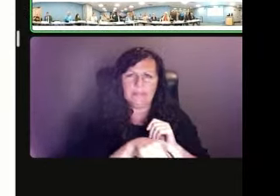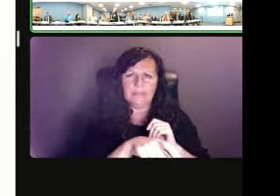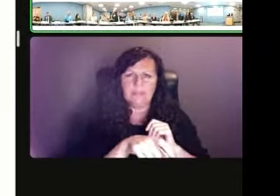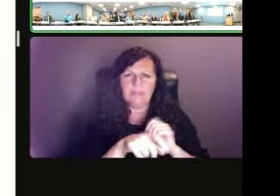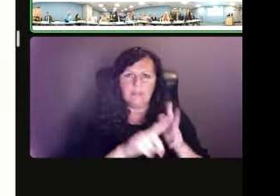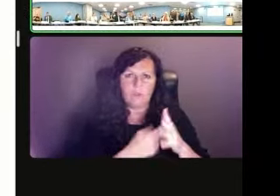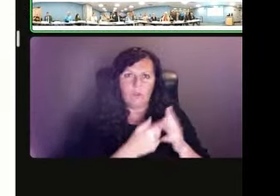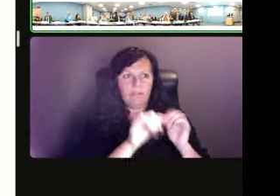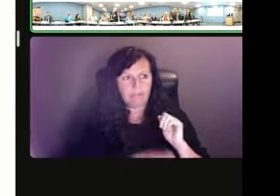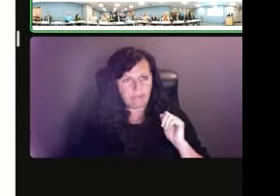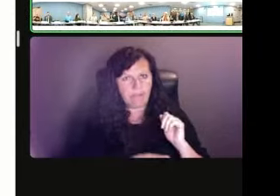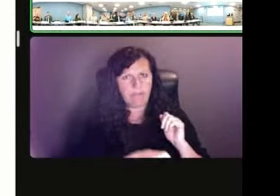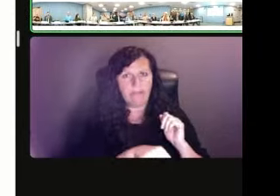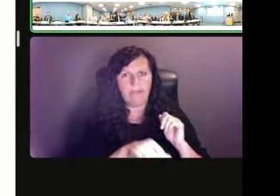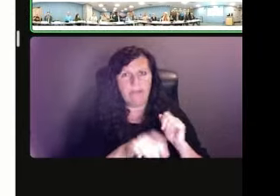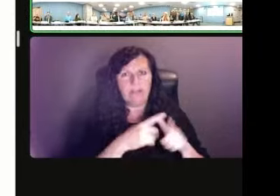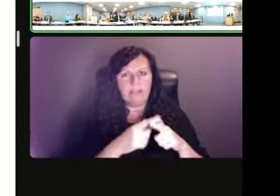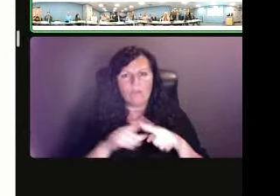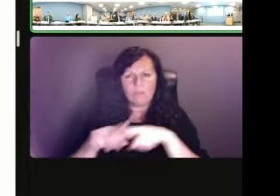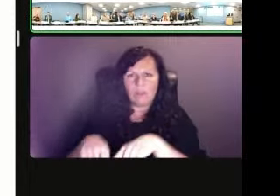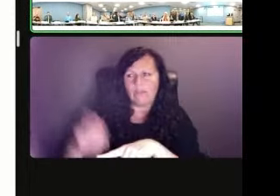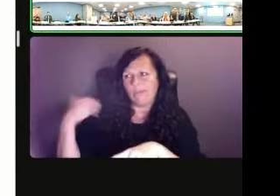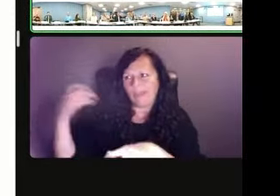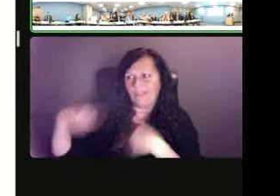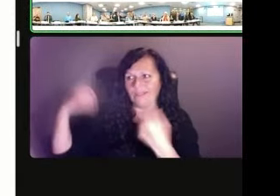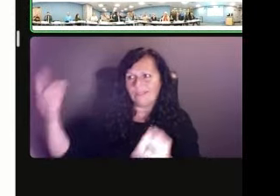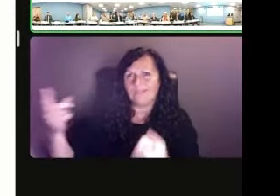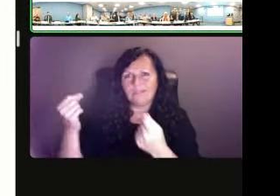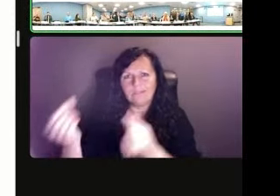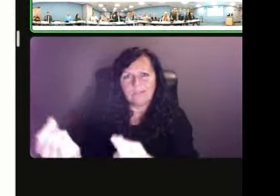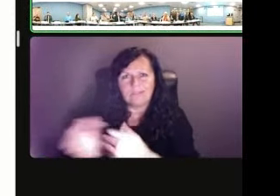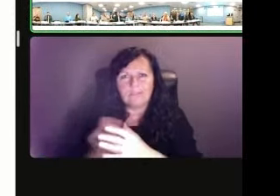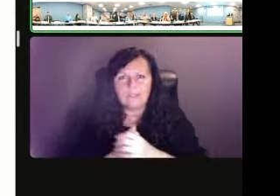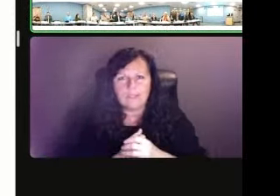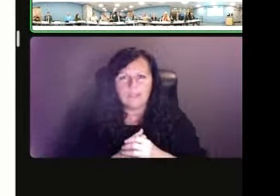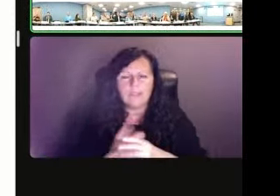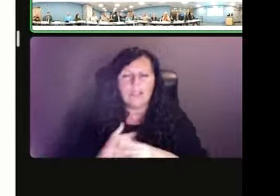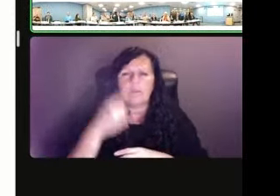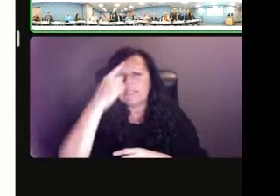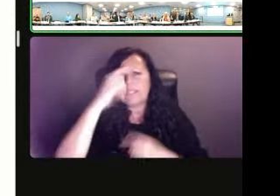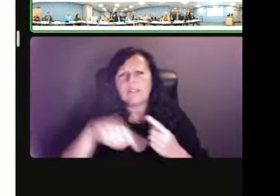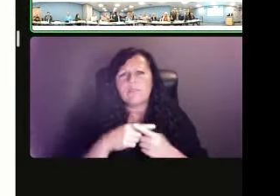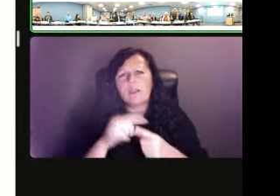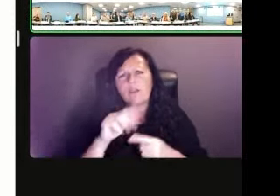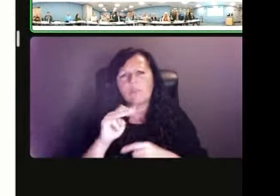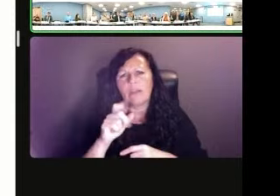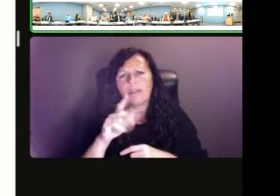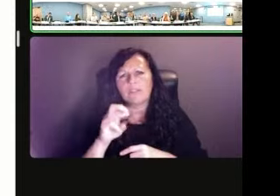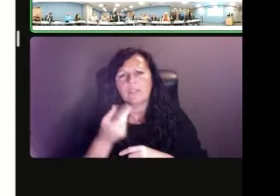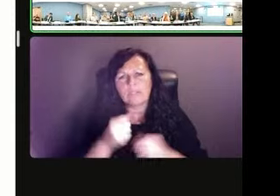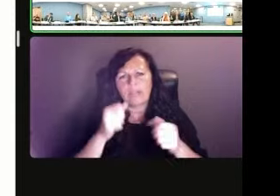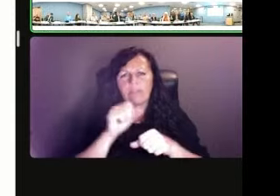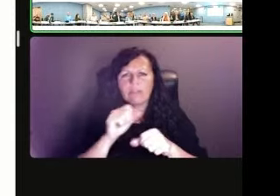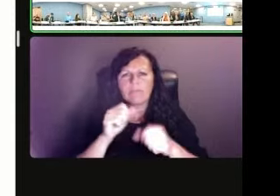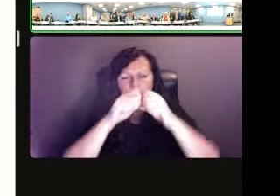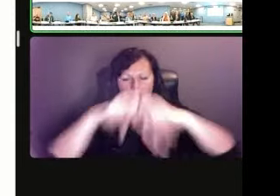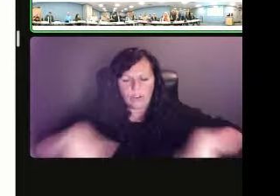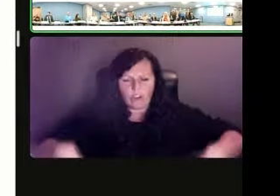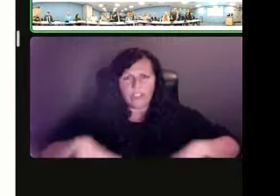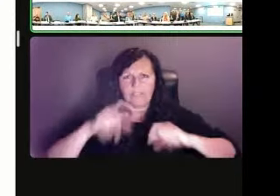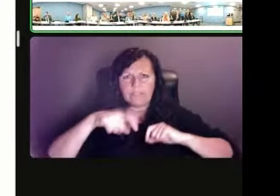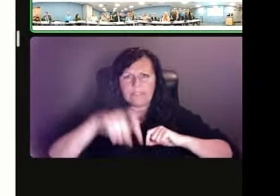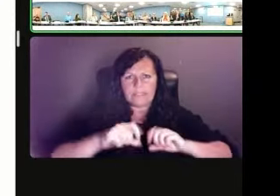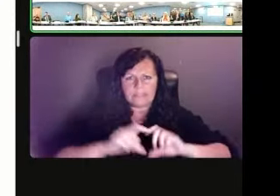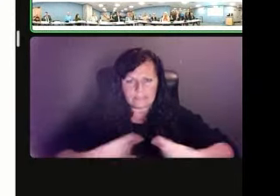that baseline instead of the historical. And I got thinking about the hierarchy of needs and just the base understanding